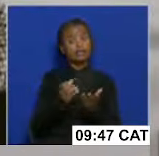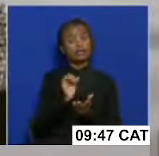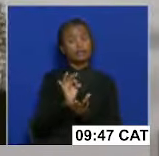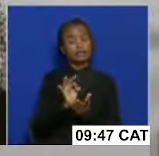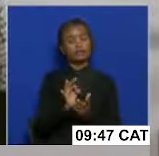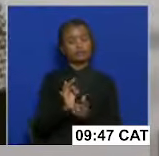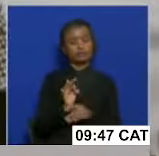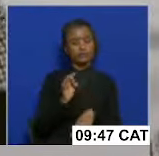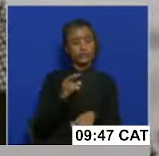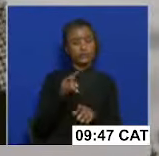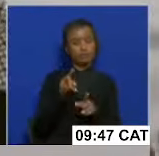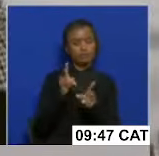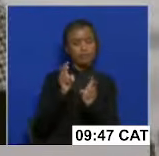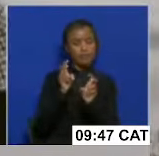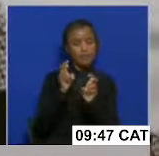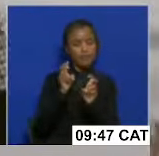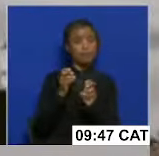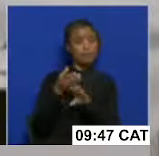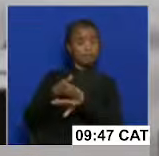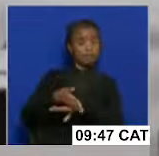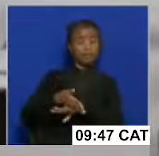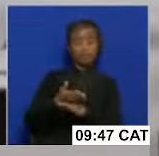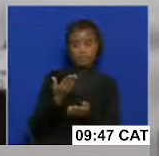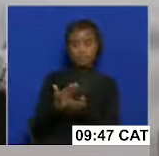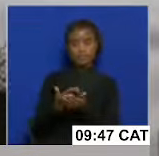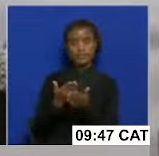etc. Thank you.